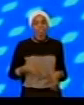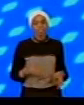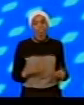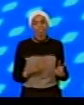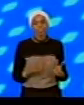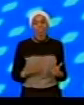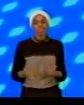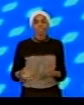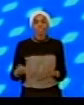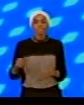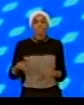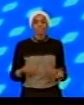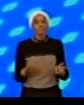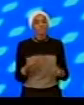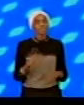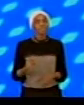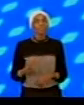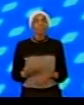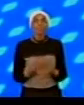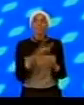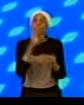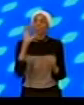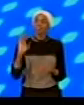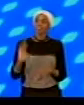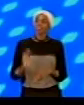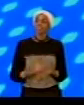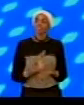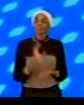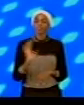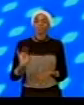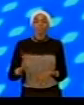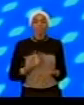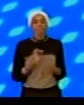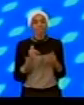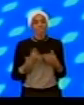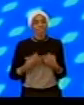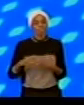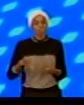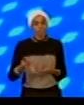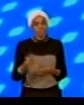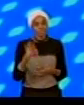the way, the way of Calvary.